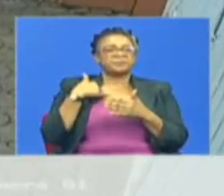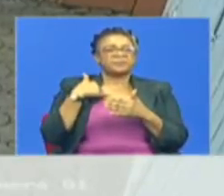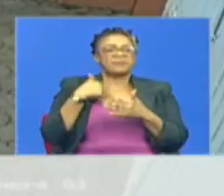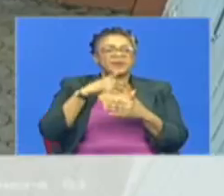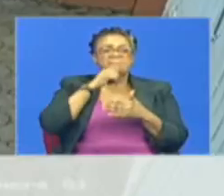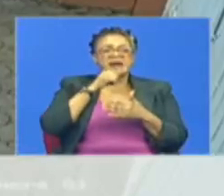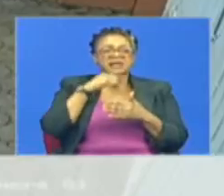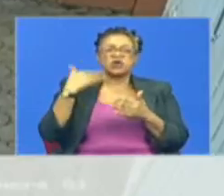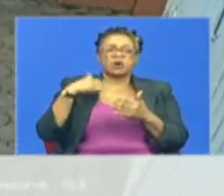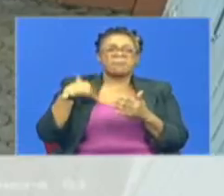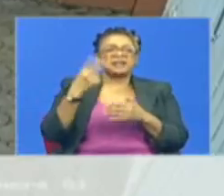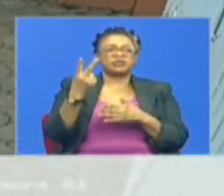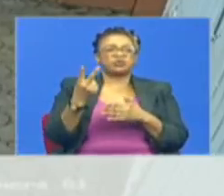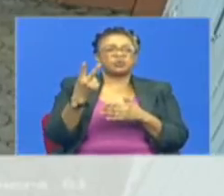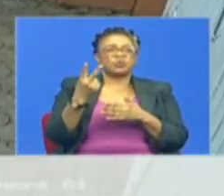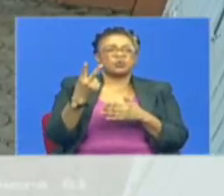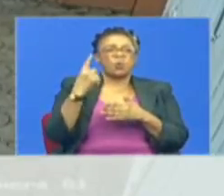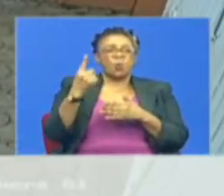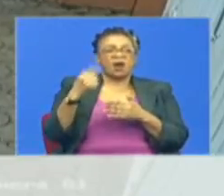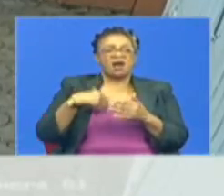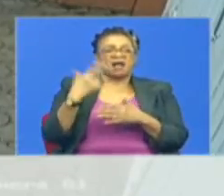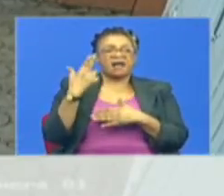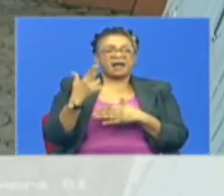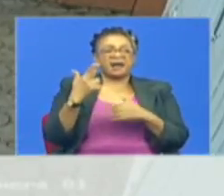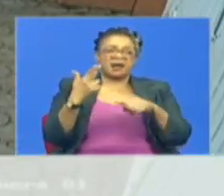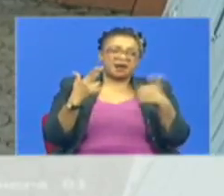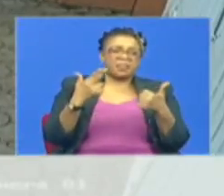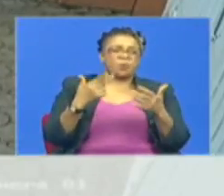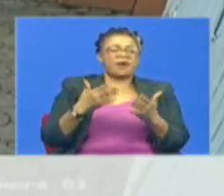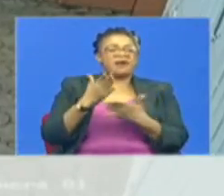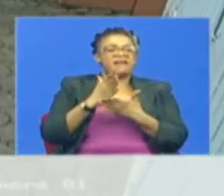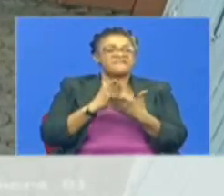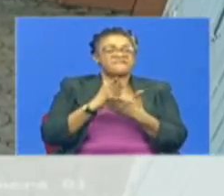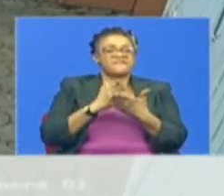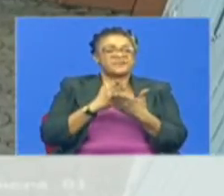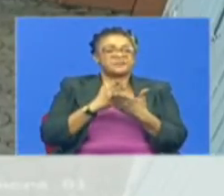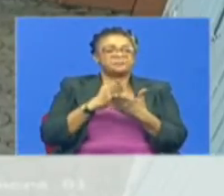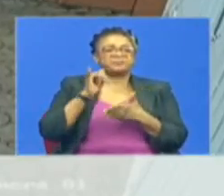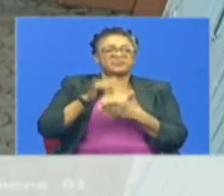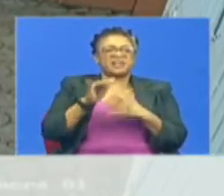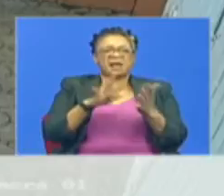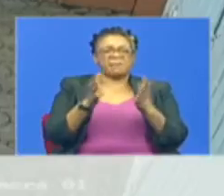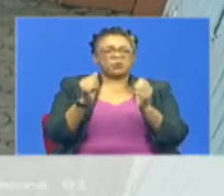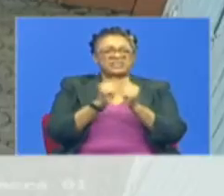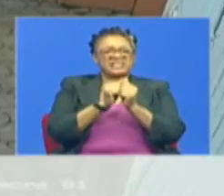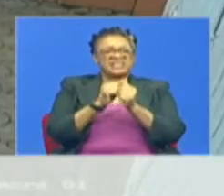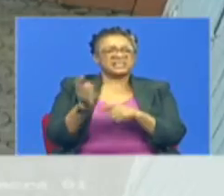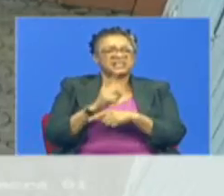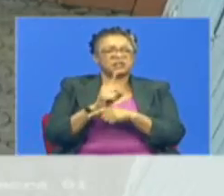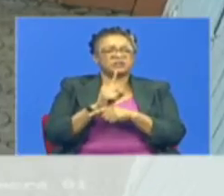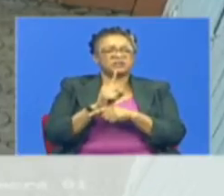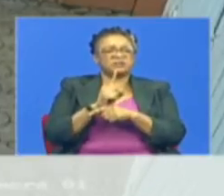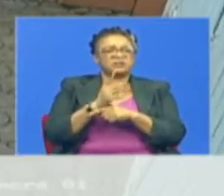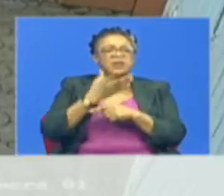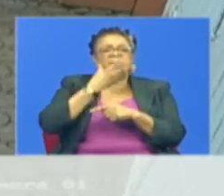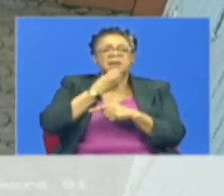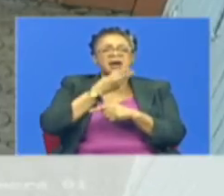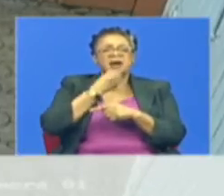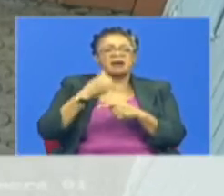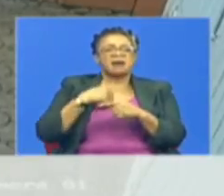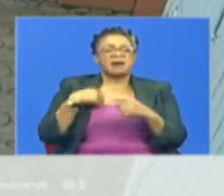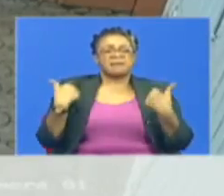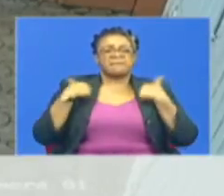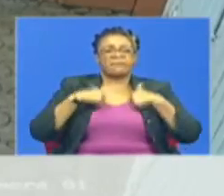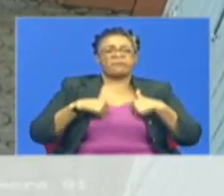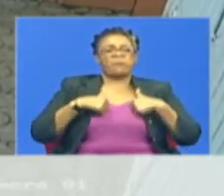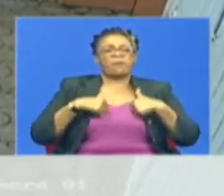thugs. One had a gun and another had a knife. The ordeal lasted about 10 seconds. The man, who was carrying a backpack and